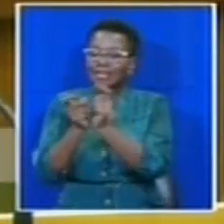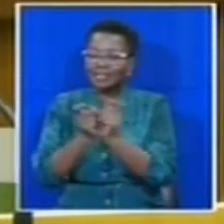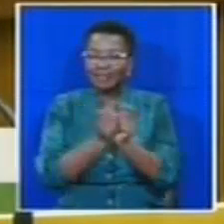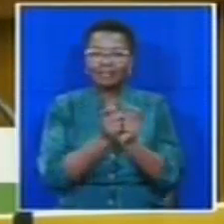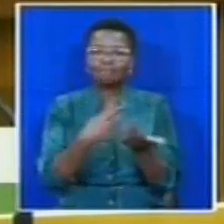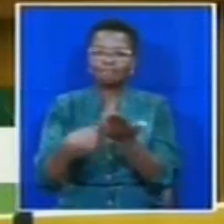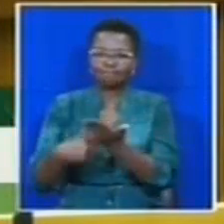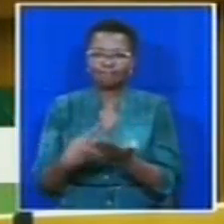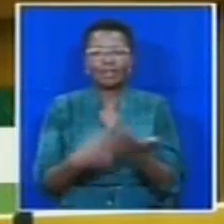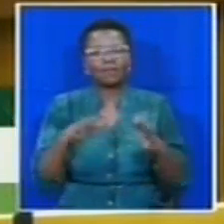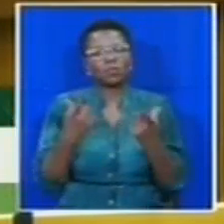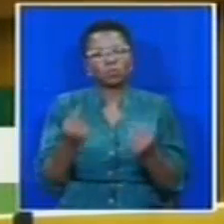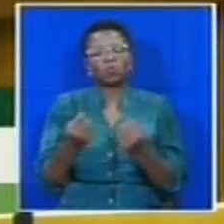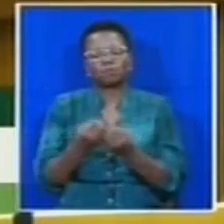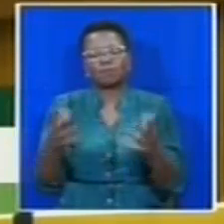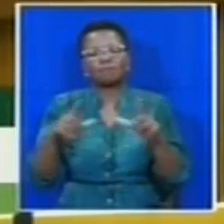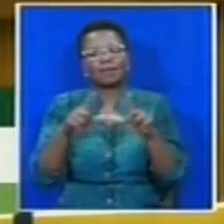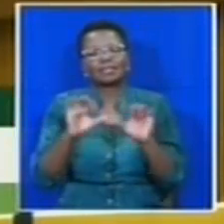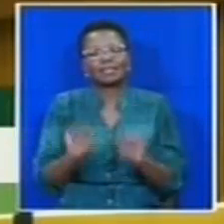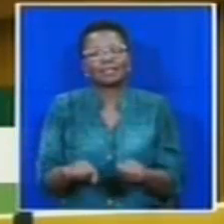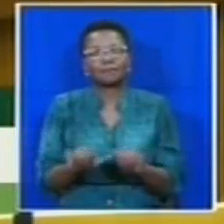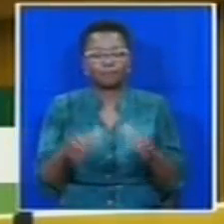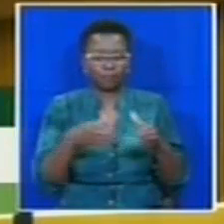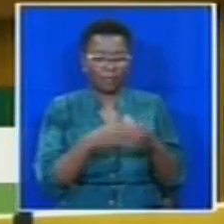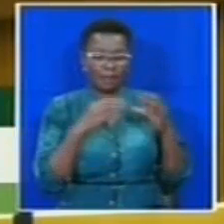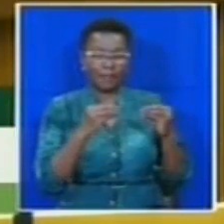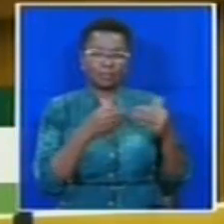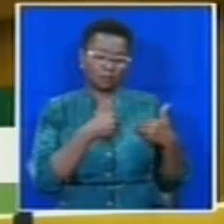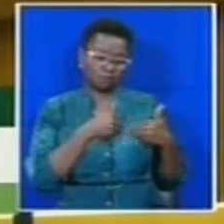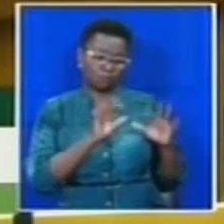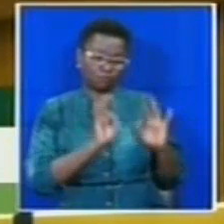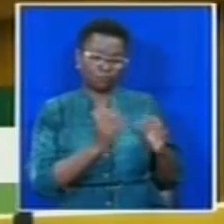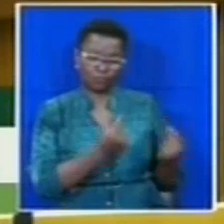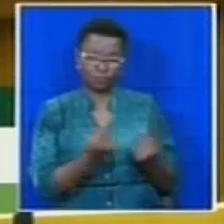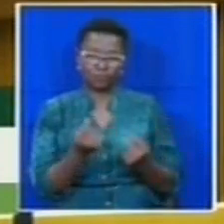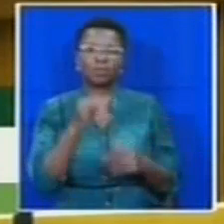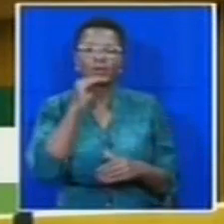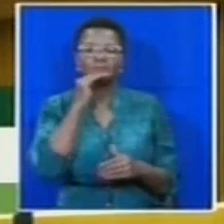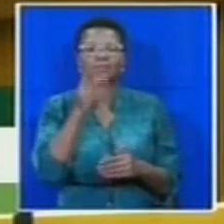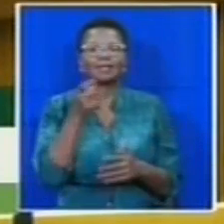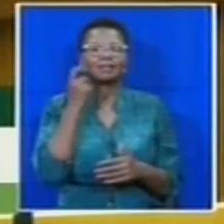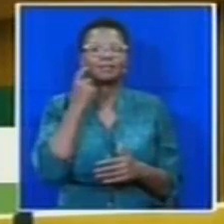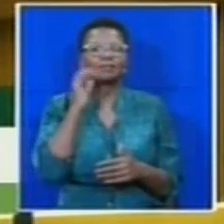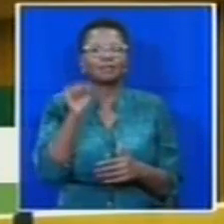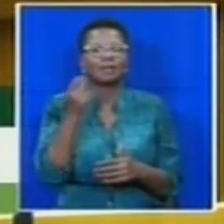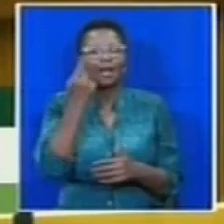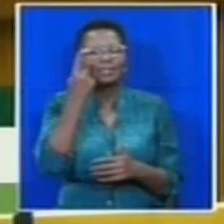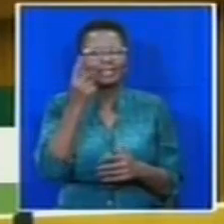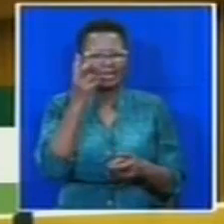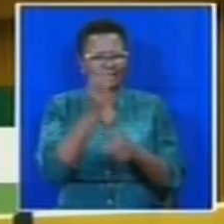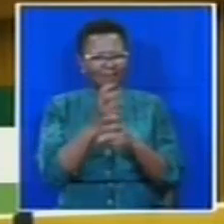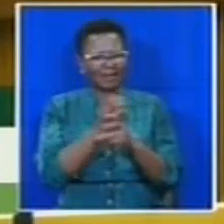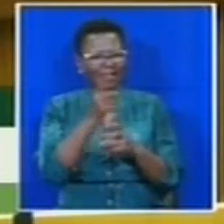trade platforms. Disclosure initiatives will make it easier for ordinary South Africans to understand complex financial